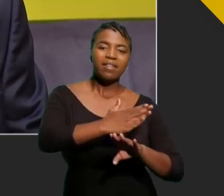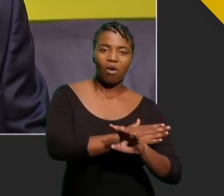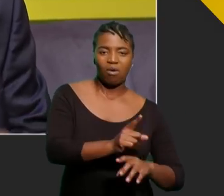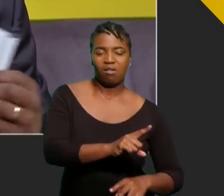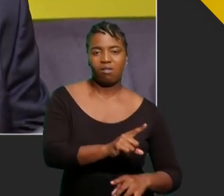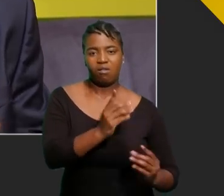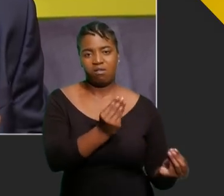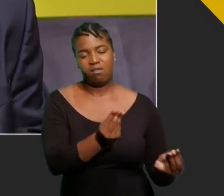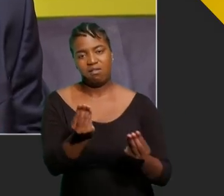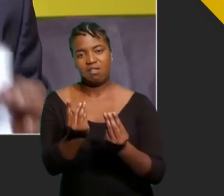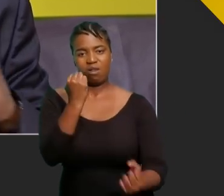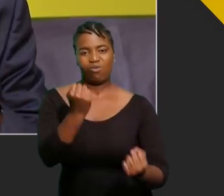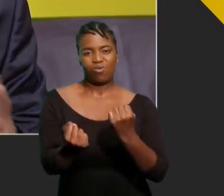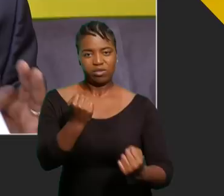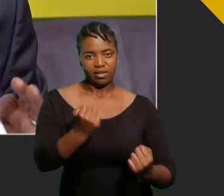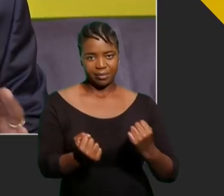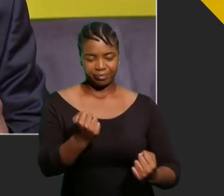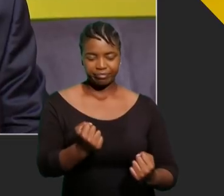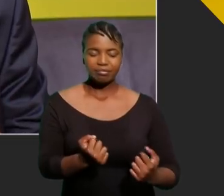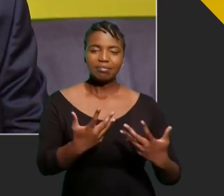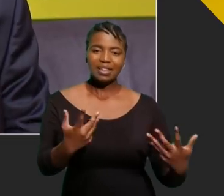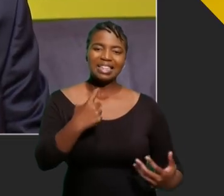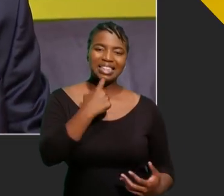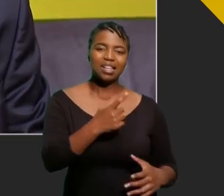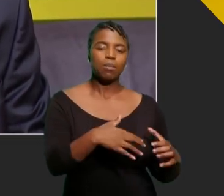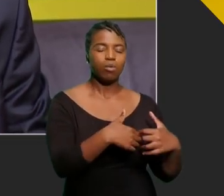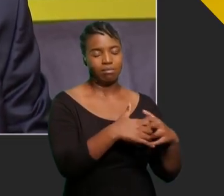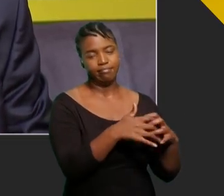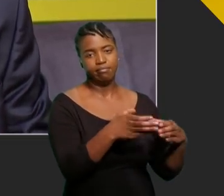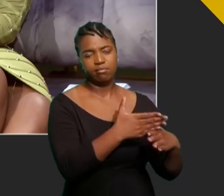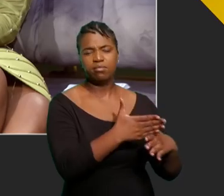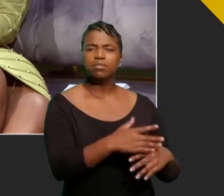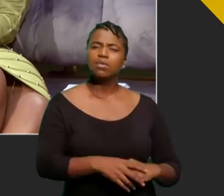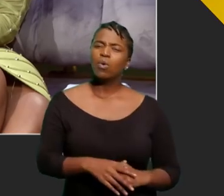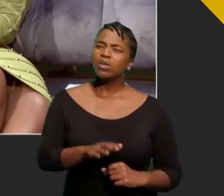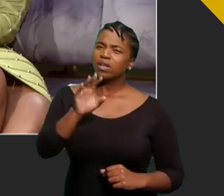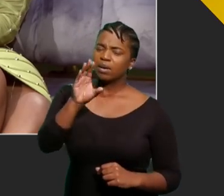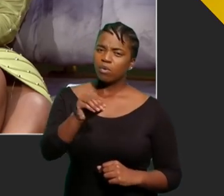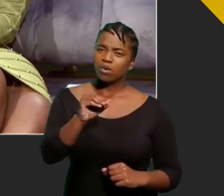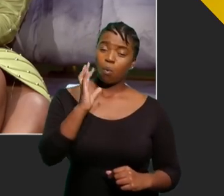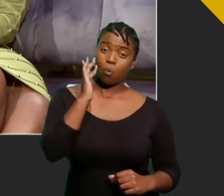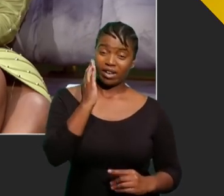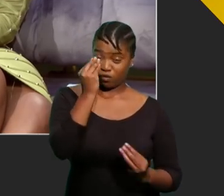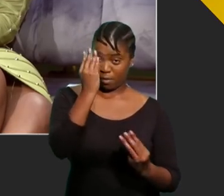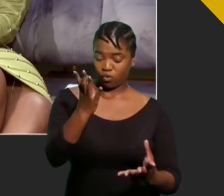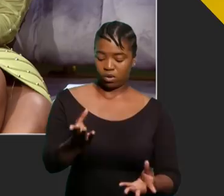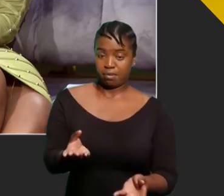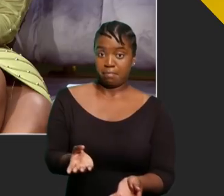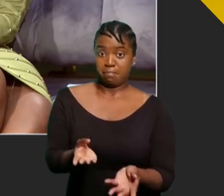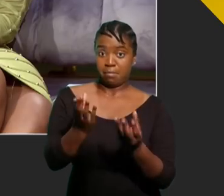the information by the court. So in simple terms, the EM7 is a commission. So once the information says it's only,